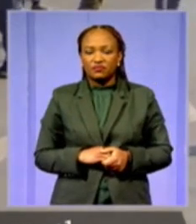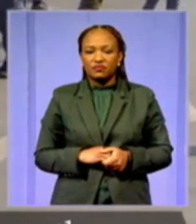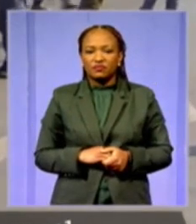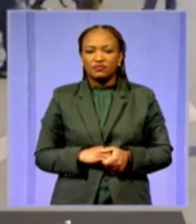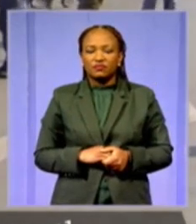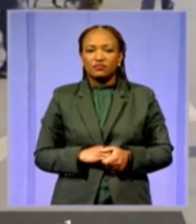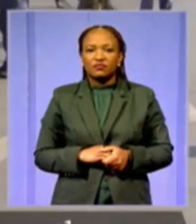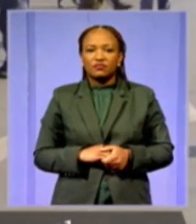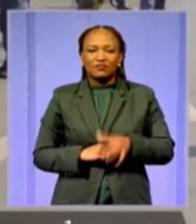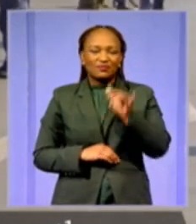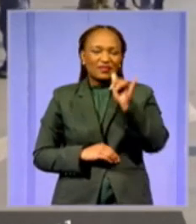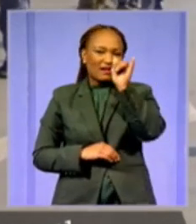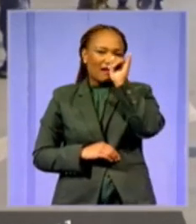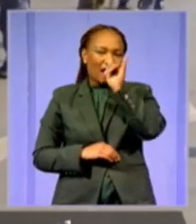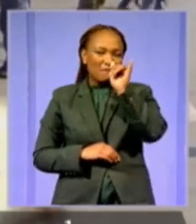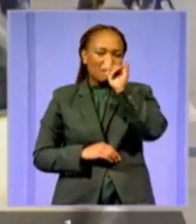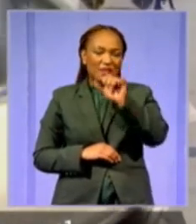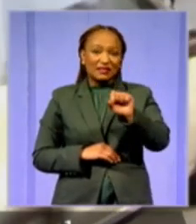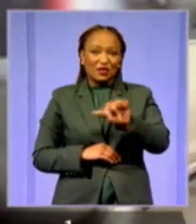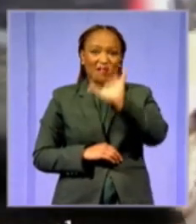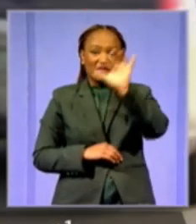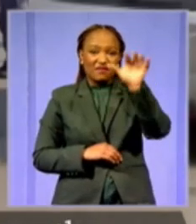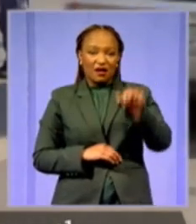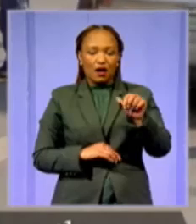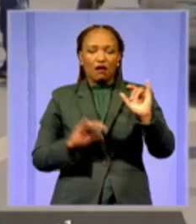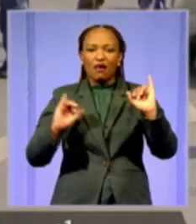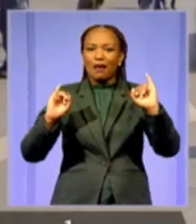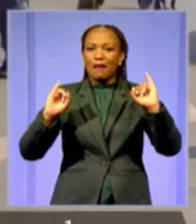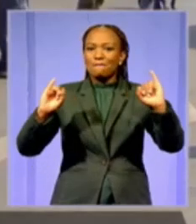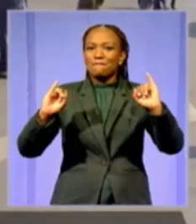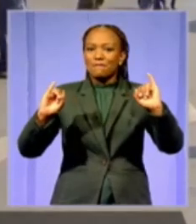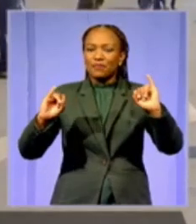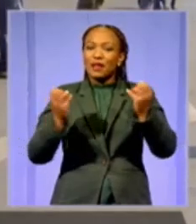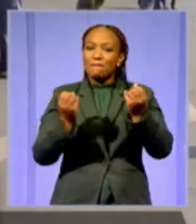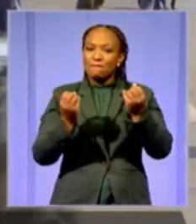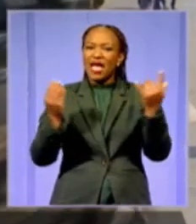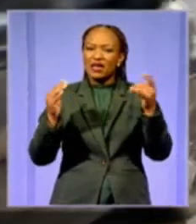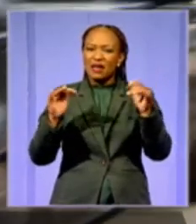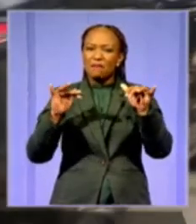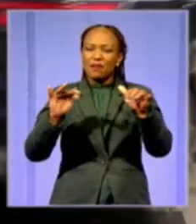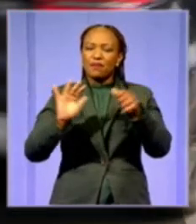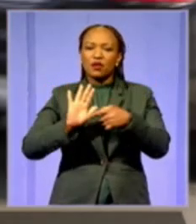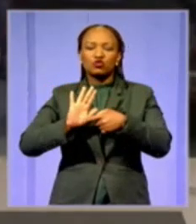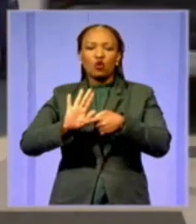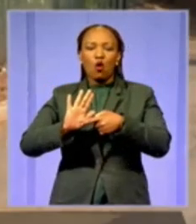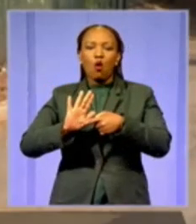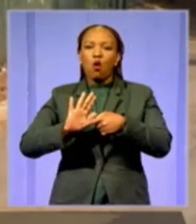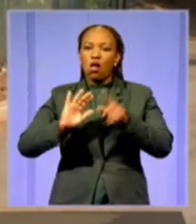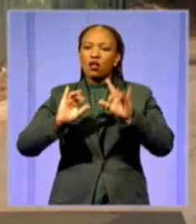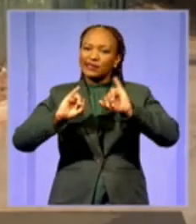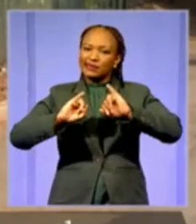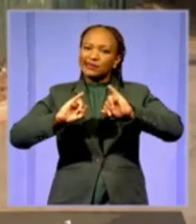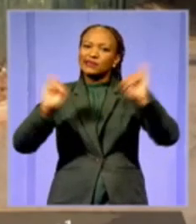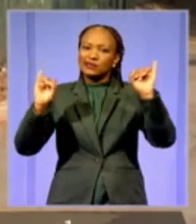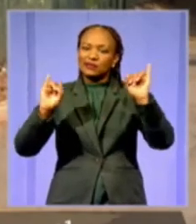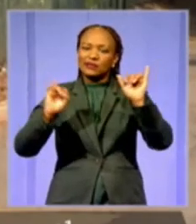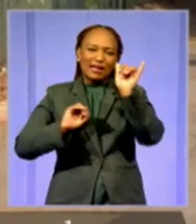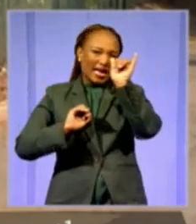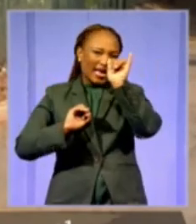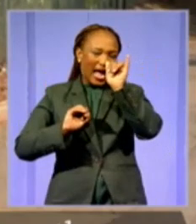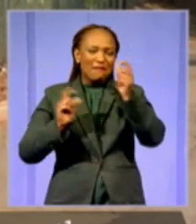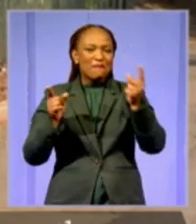Bosenyi ke selo modiro mo Afrika Borwa. Dipalopalo tsa sešweng di supa fa bo tlhatlogile segolo thata bosenyi jo bo